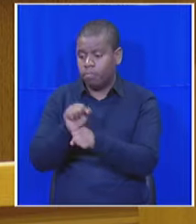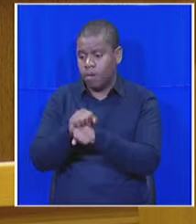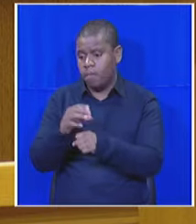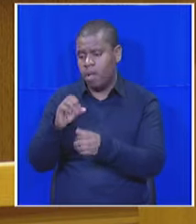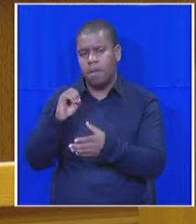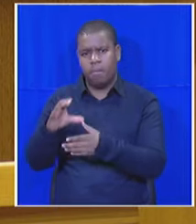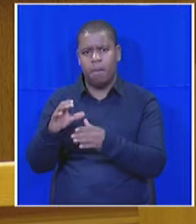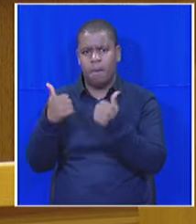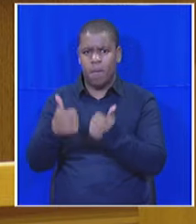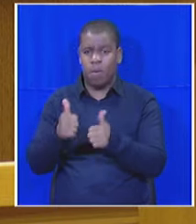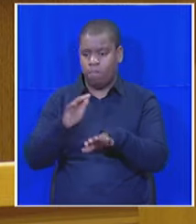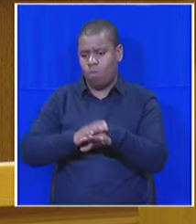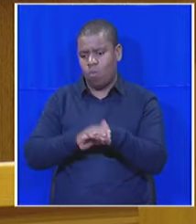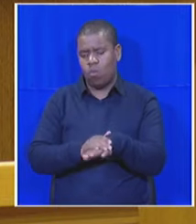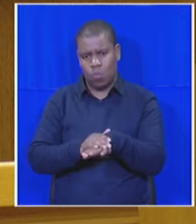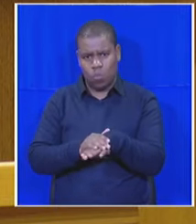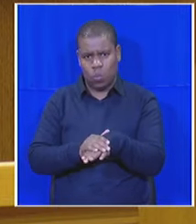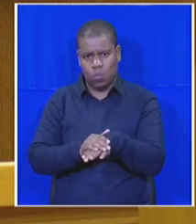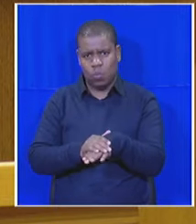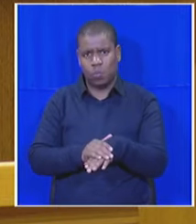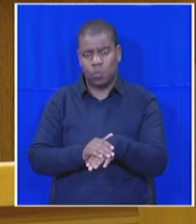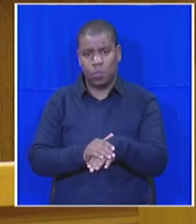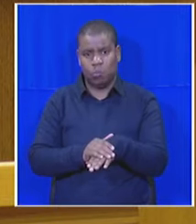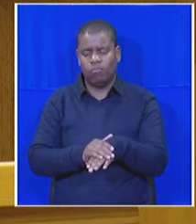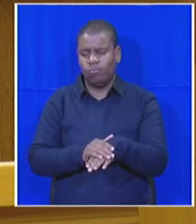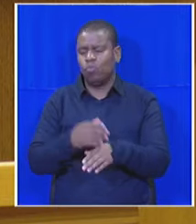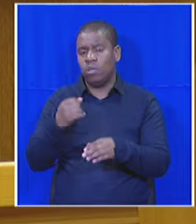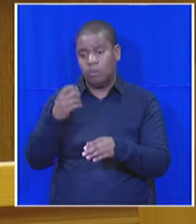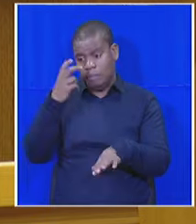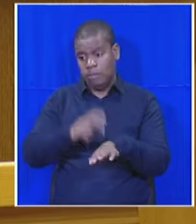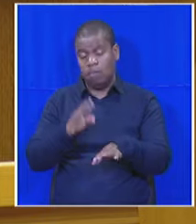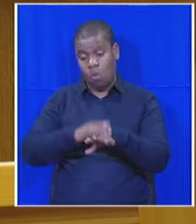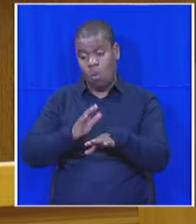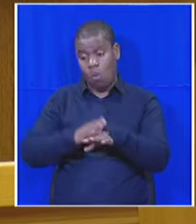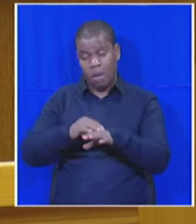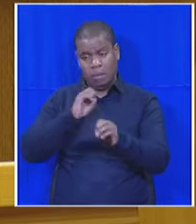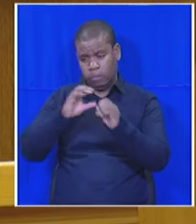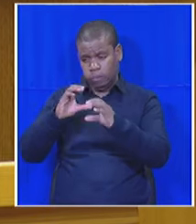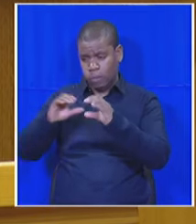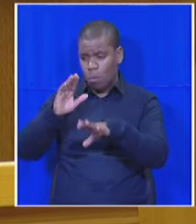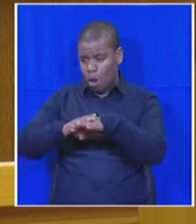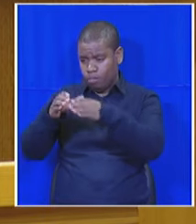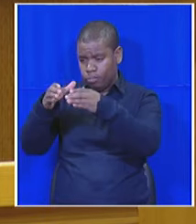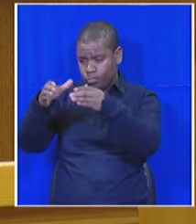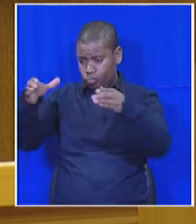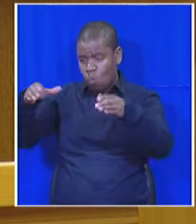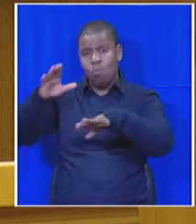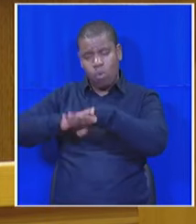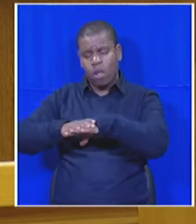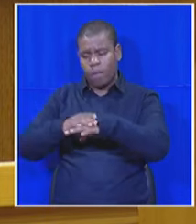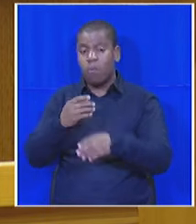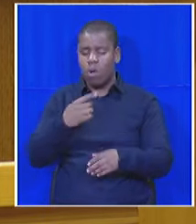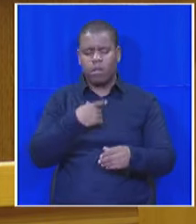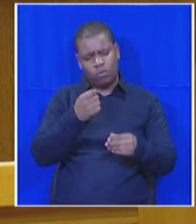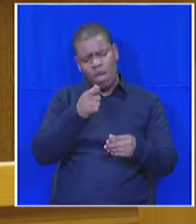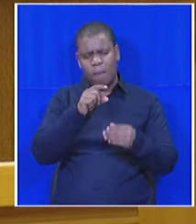uba sicela ukuthi kratya kuba kaloku le imali incinci engekhoyo senza okukhulu ngayo kuba siqinisekise into